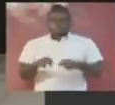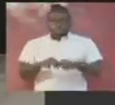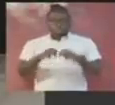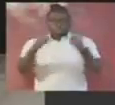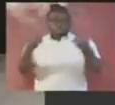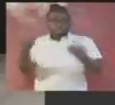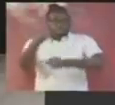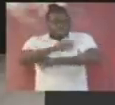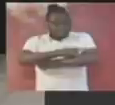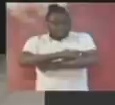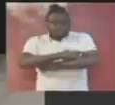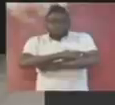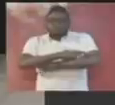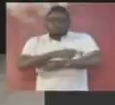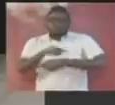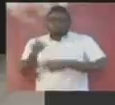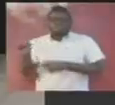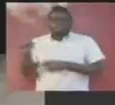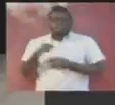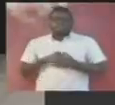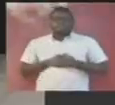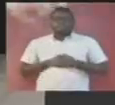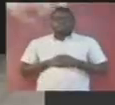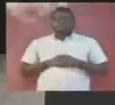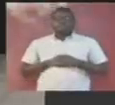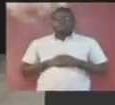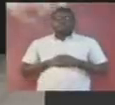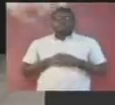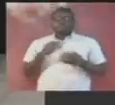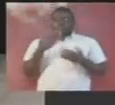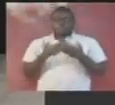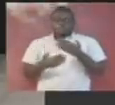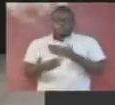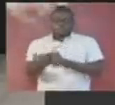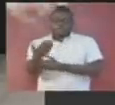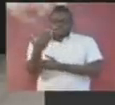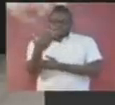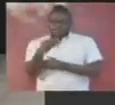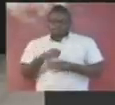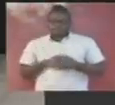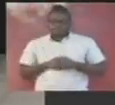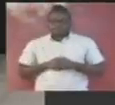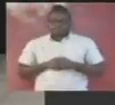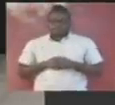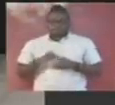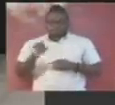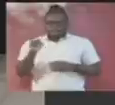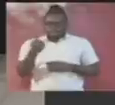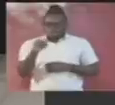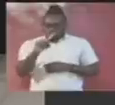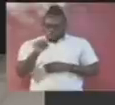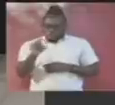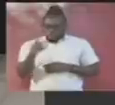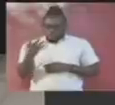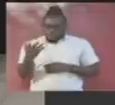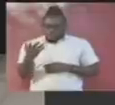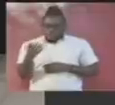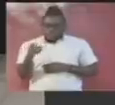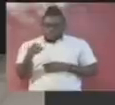Hi, good morning. This is Paula Linder from the Newsday. So my first question is to Minister Dialsingh.